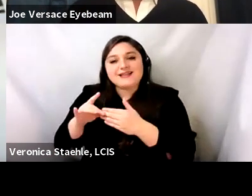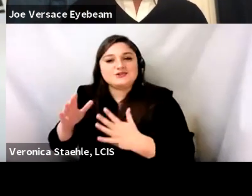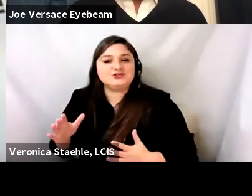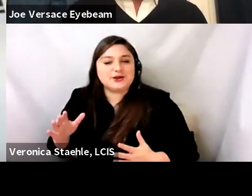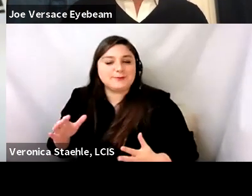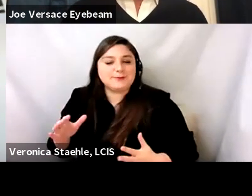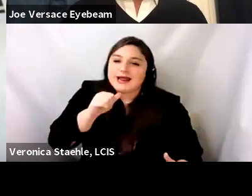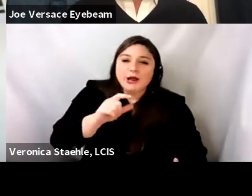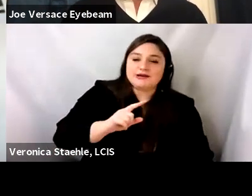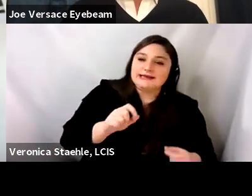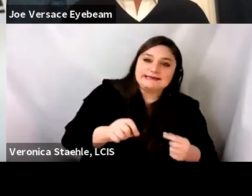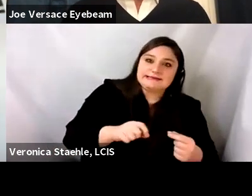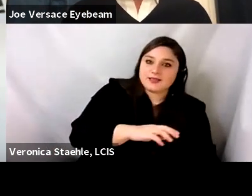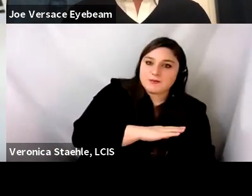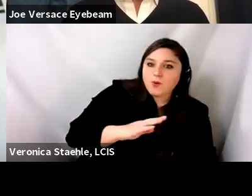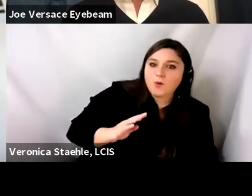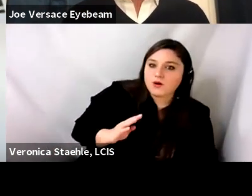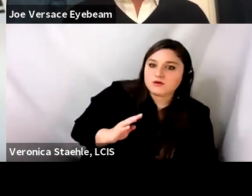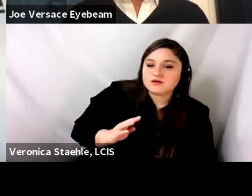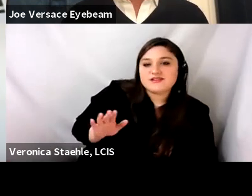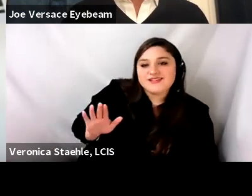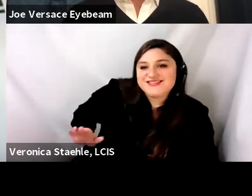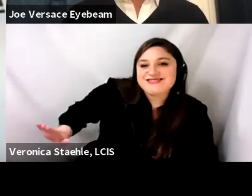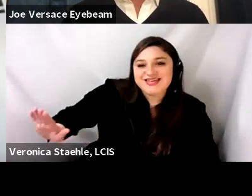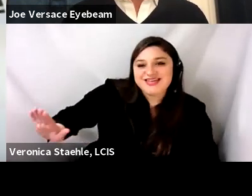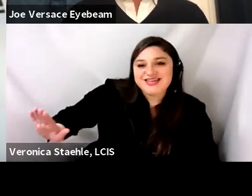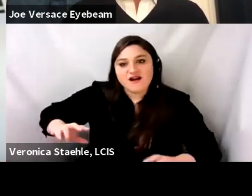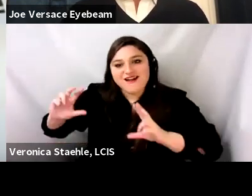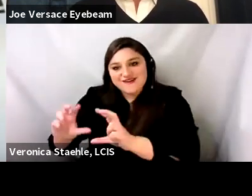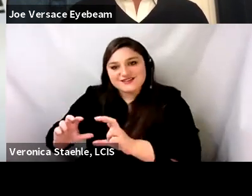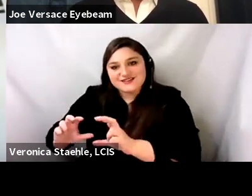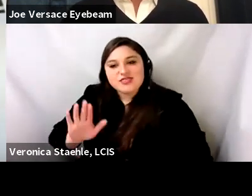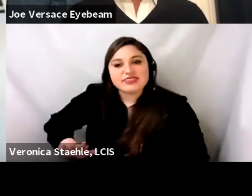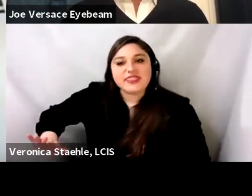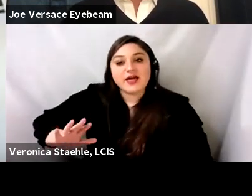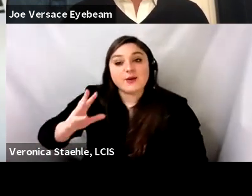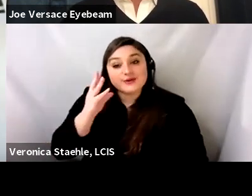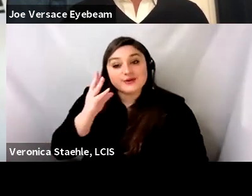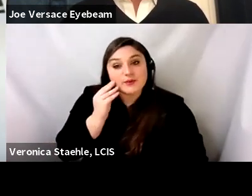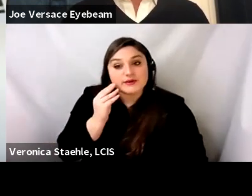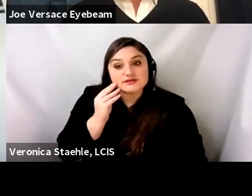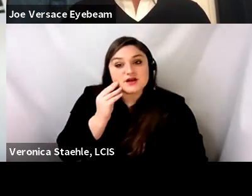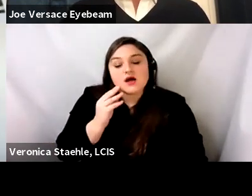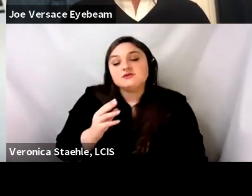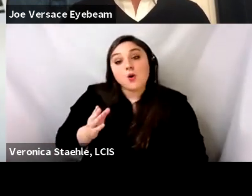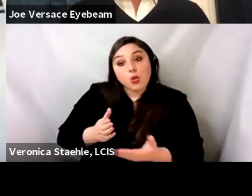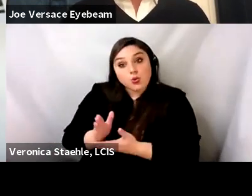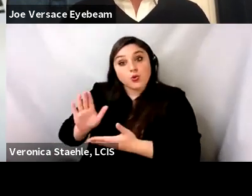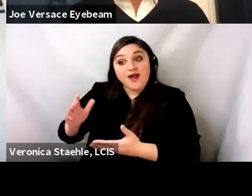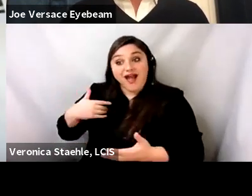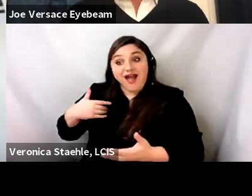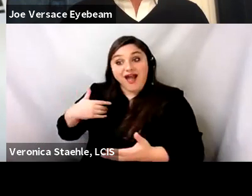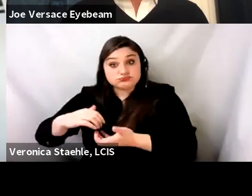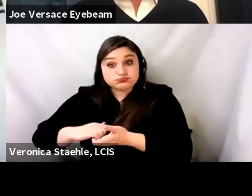that as a result of that, it's why we had such institutional support this year, is that this,